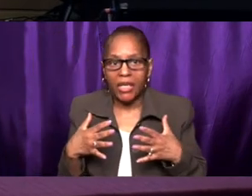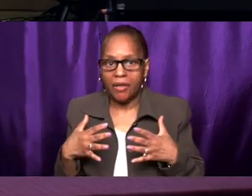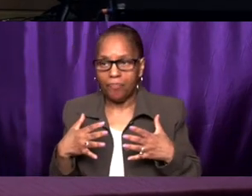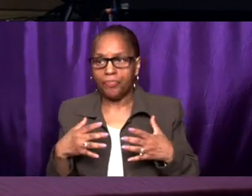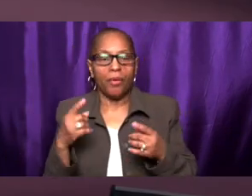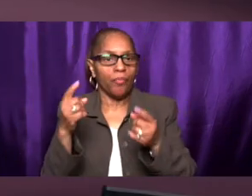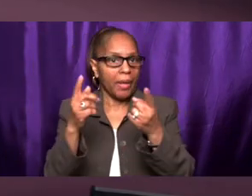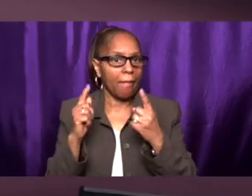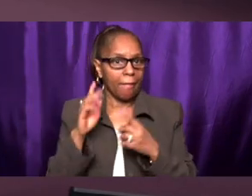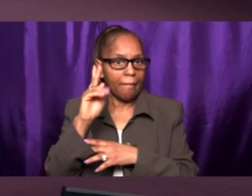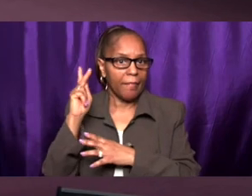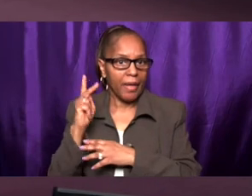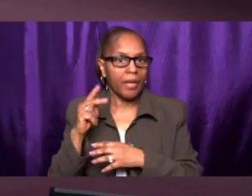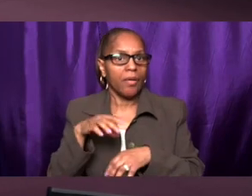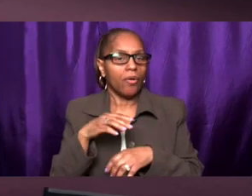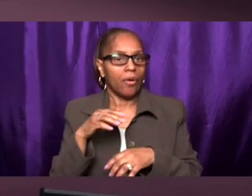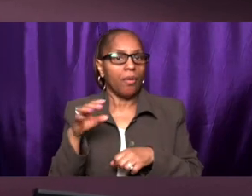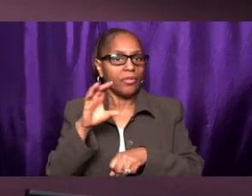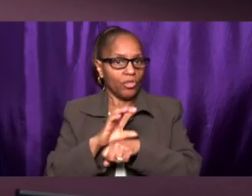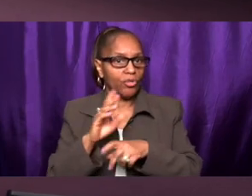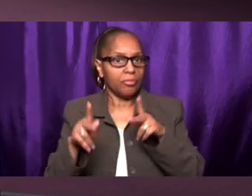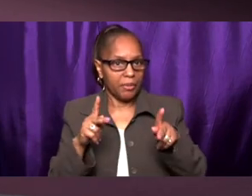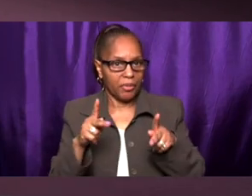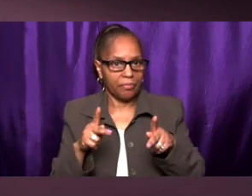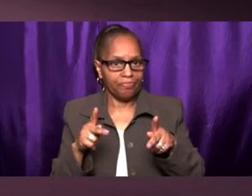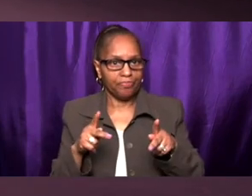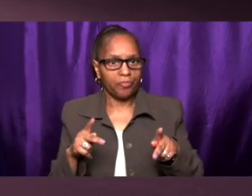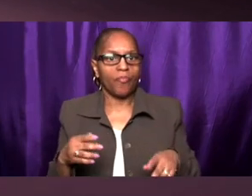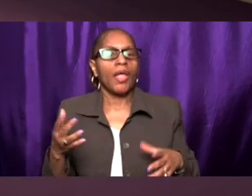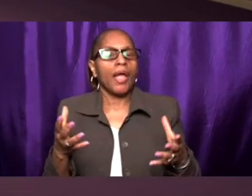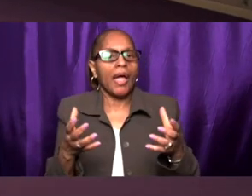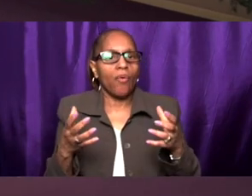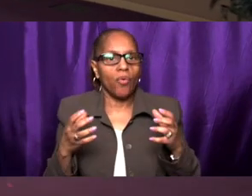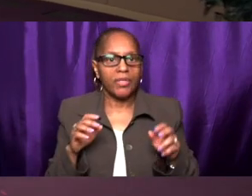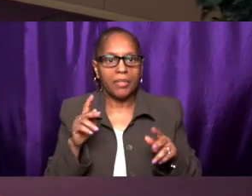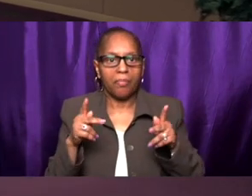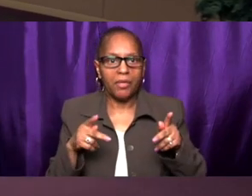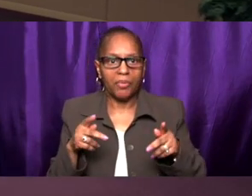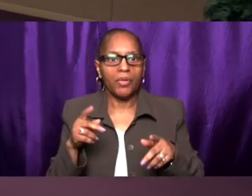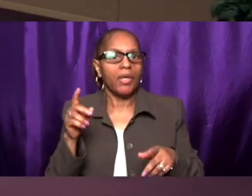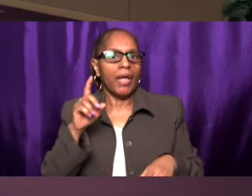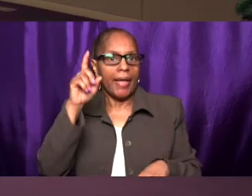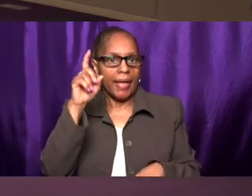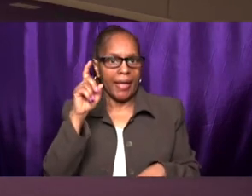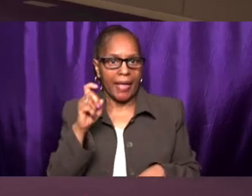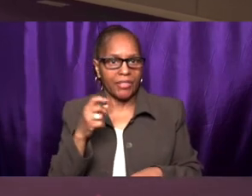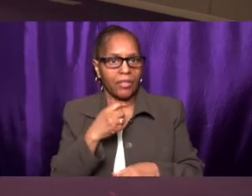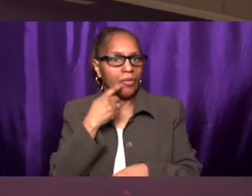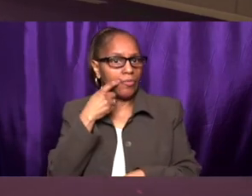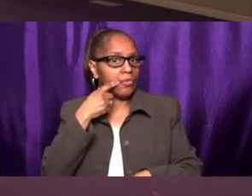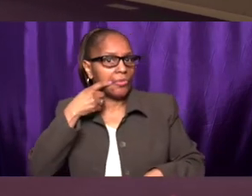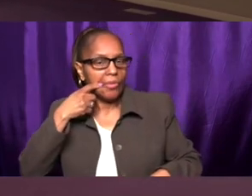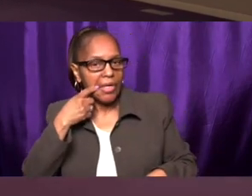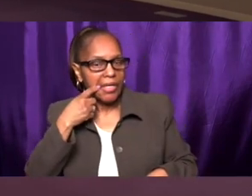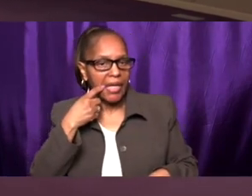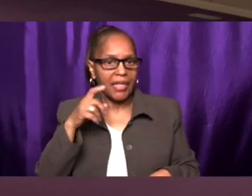folk. I want some gangster ex-drug addicts, ex-pole dancing,